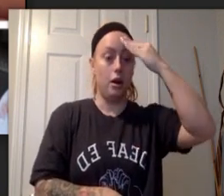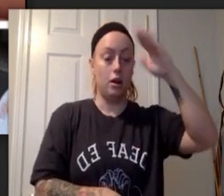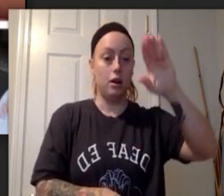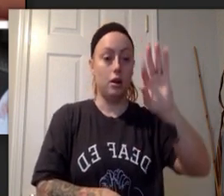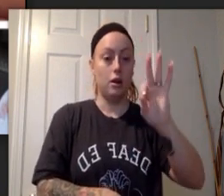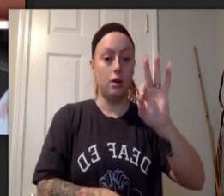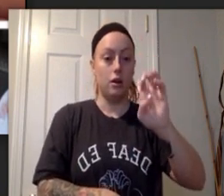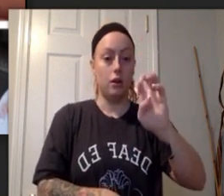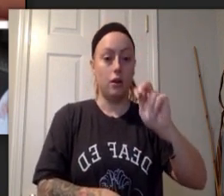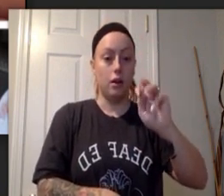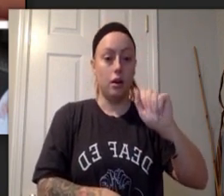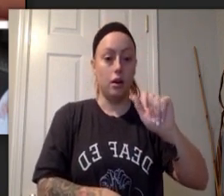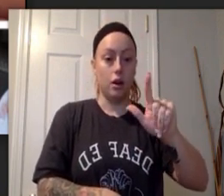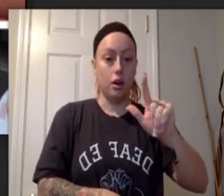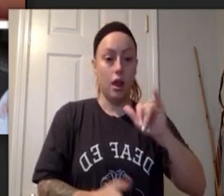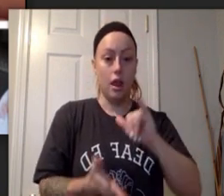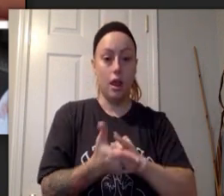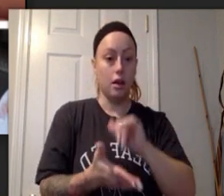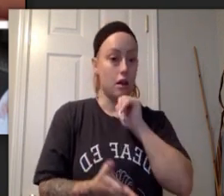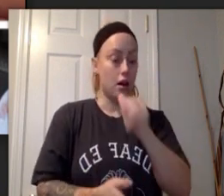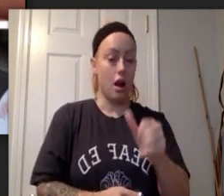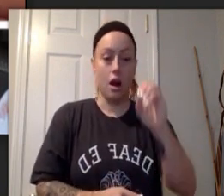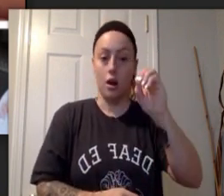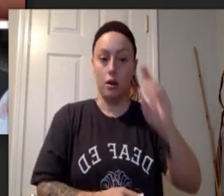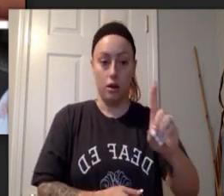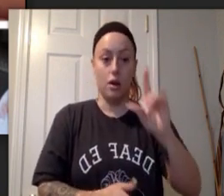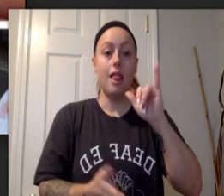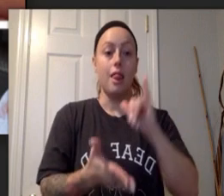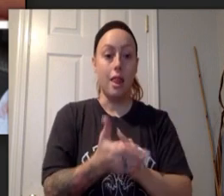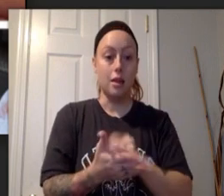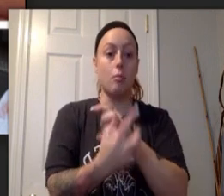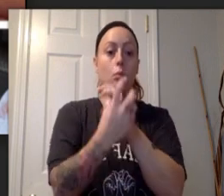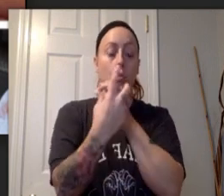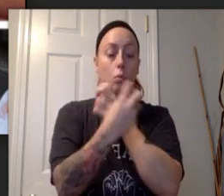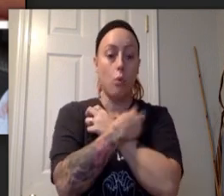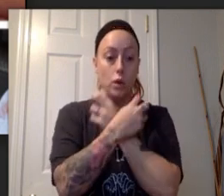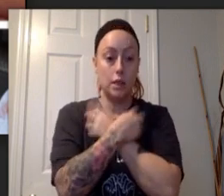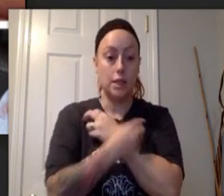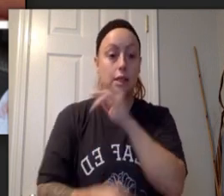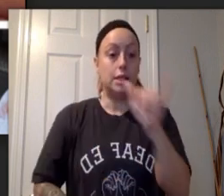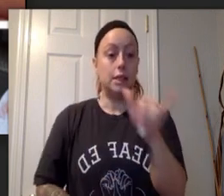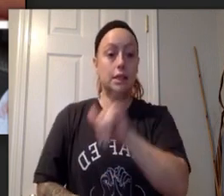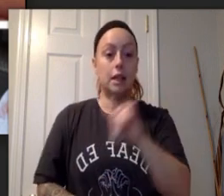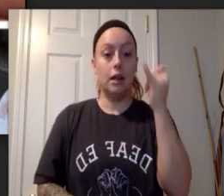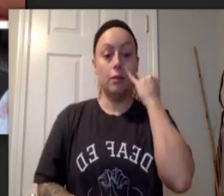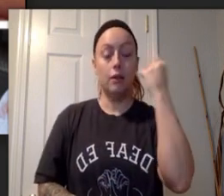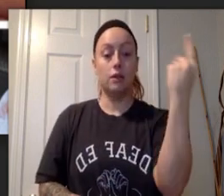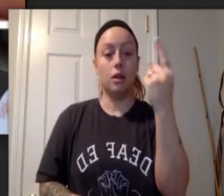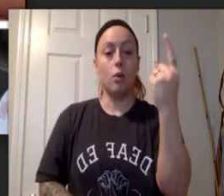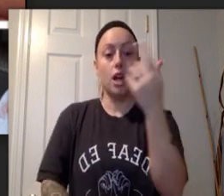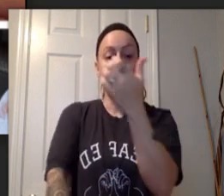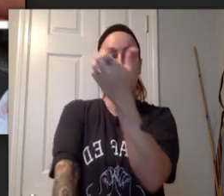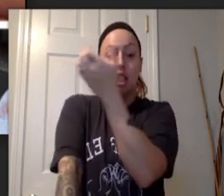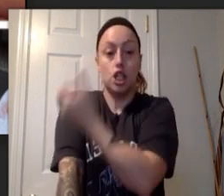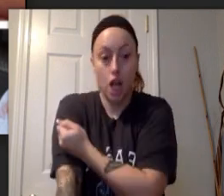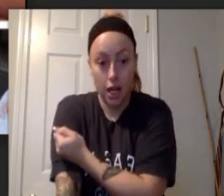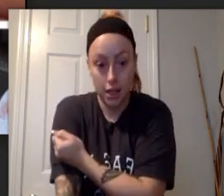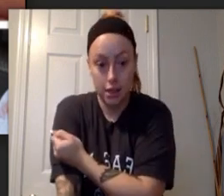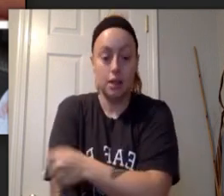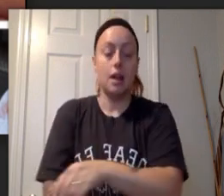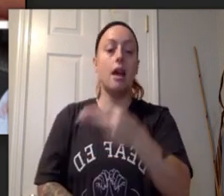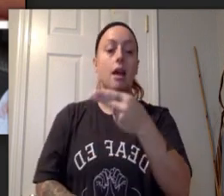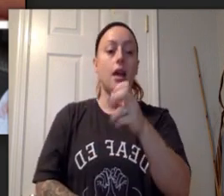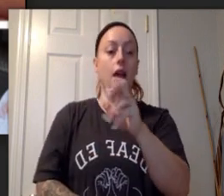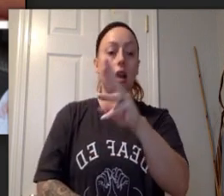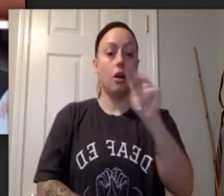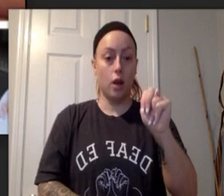is not an overdose, right? That's a fentanyl poisoning. The Hmm. same is true for someone who injects heroin and does not know that there is fentanyl